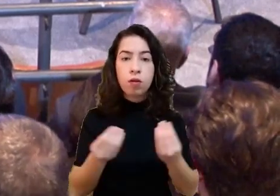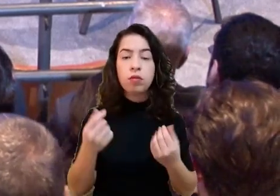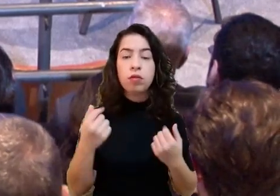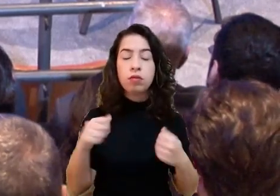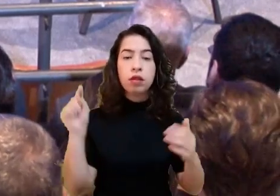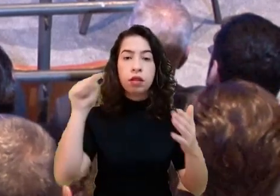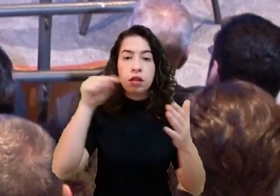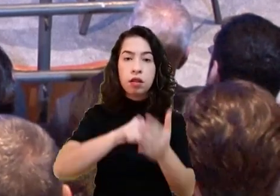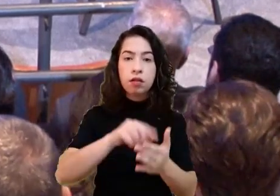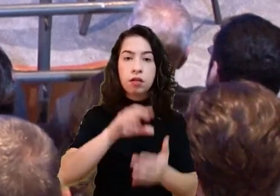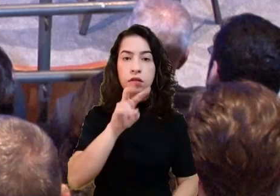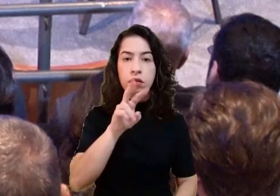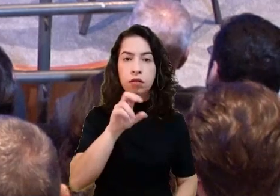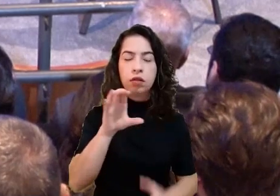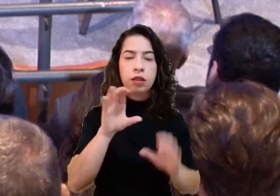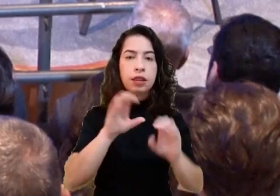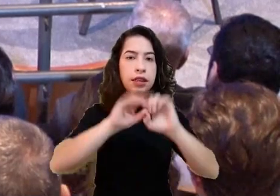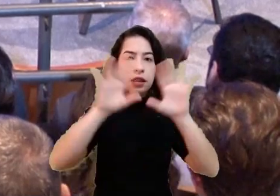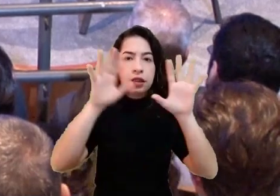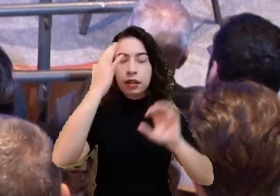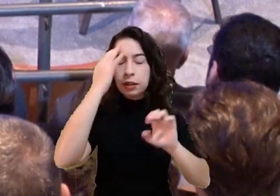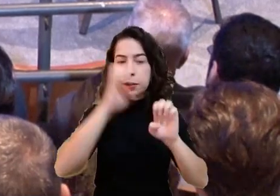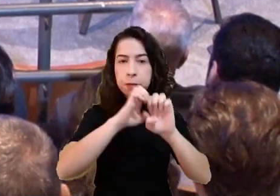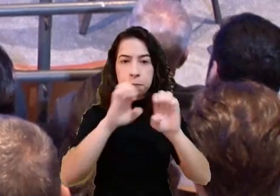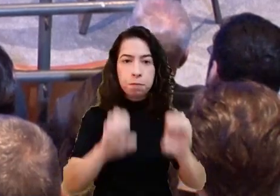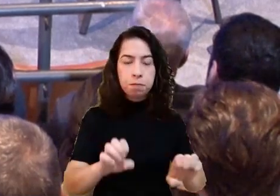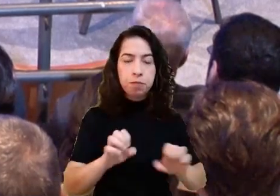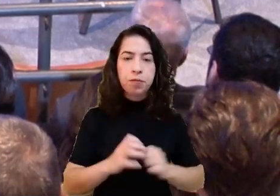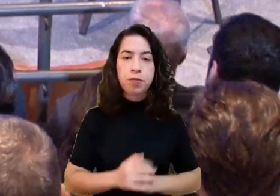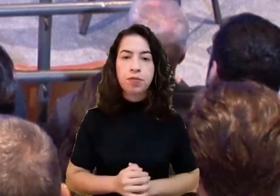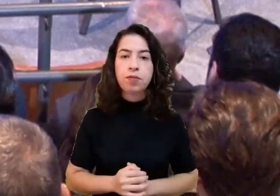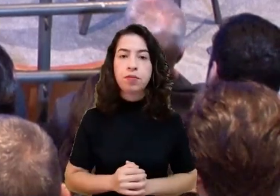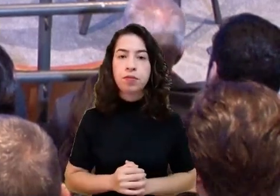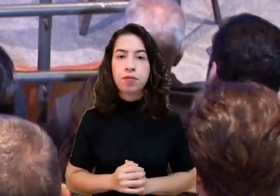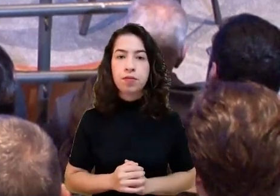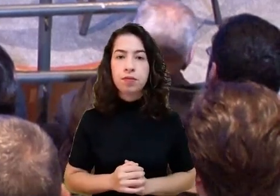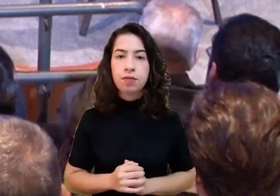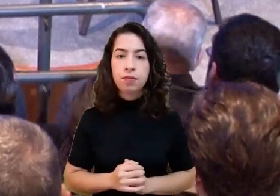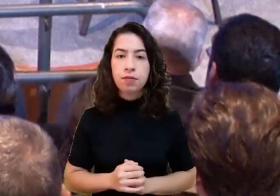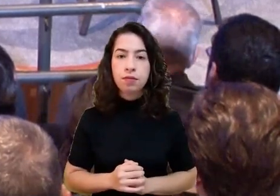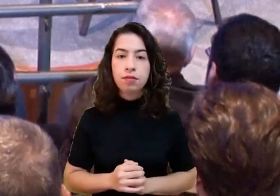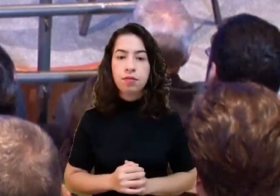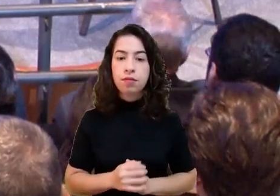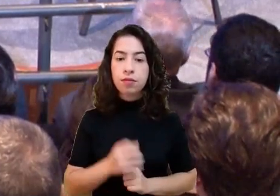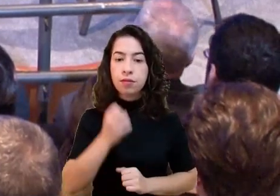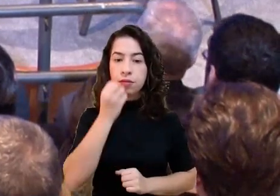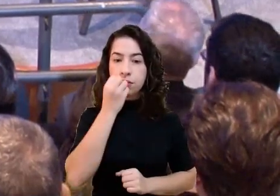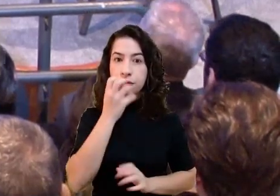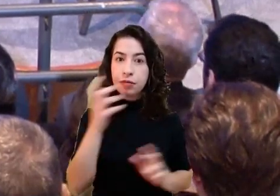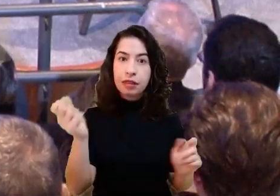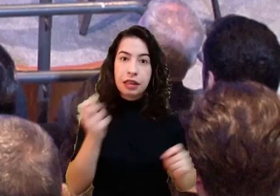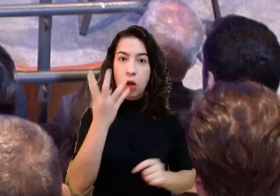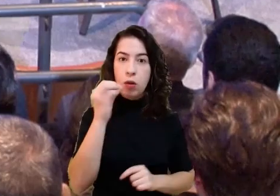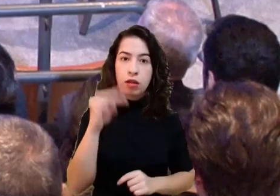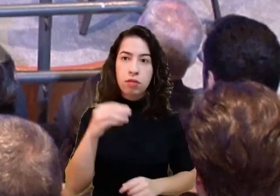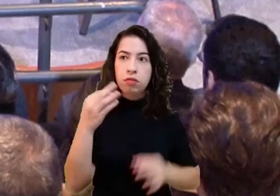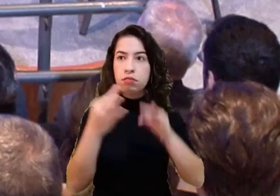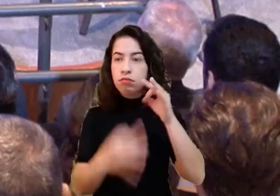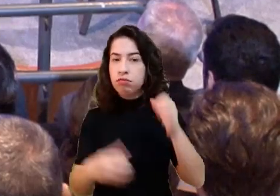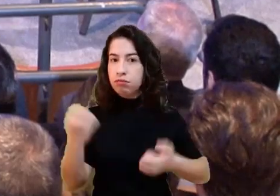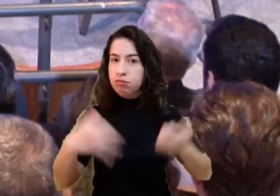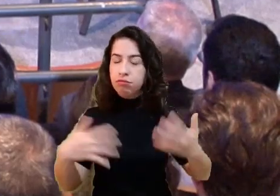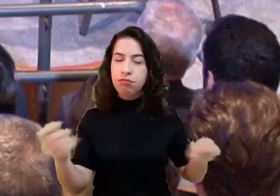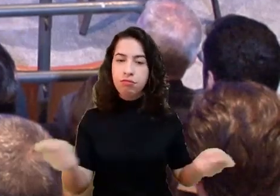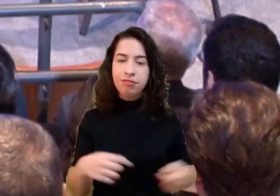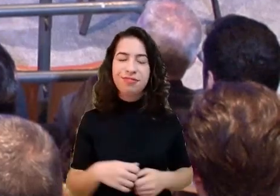CVC purpose well structured. Without this M&A thinking. We can talk 40 minutes just about that. Really